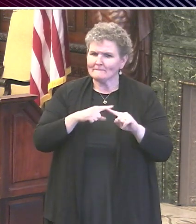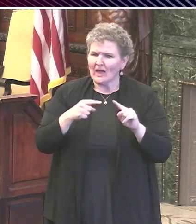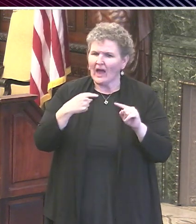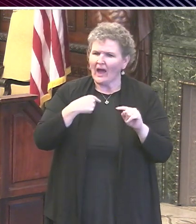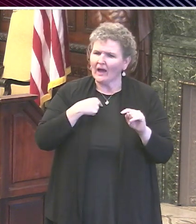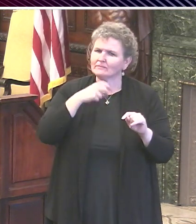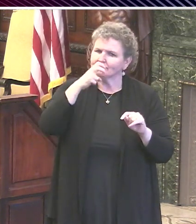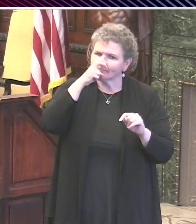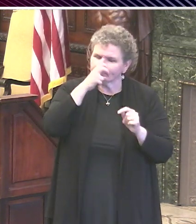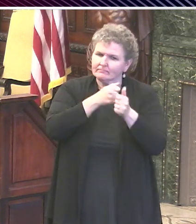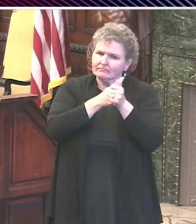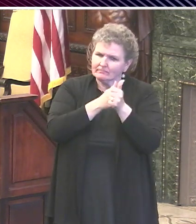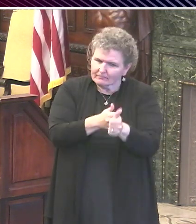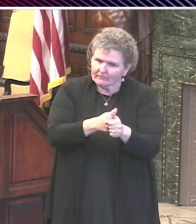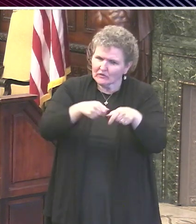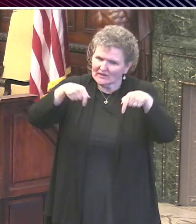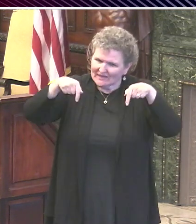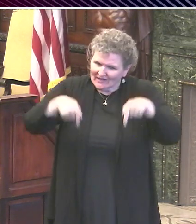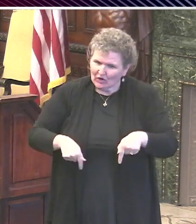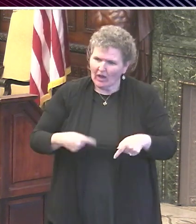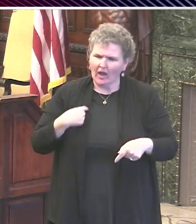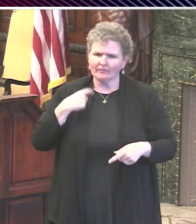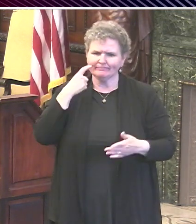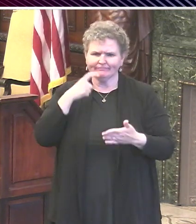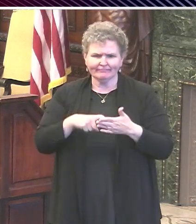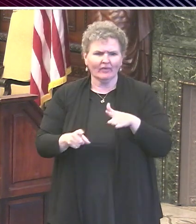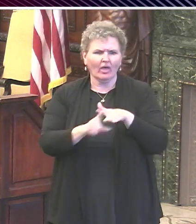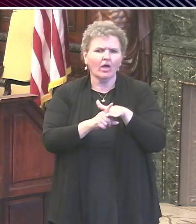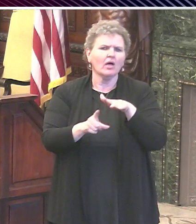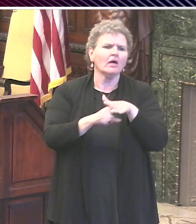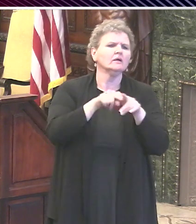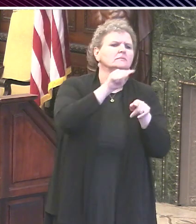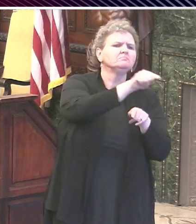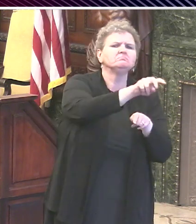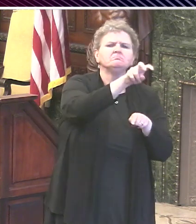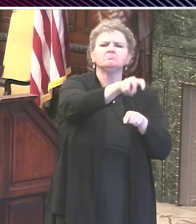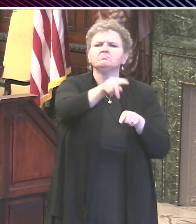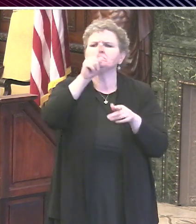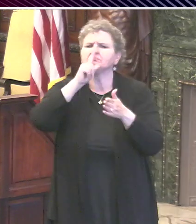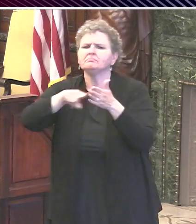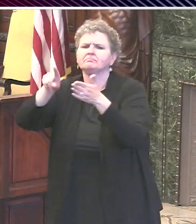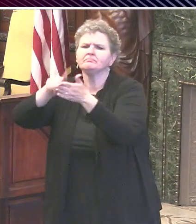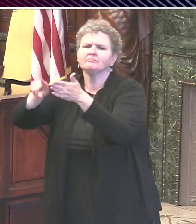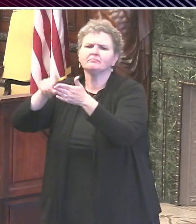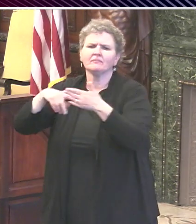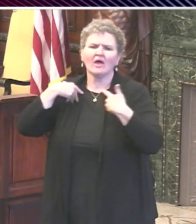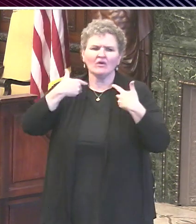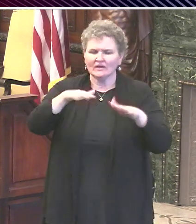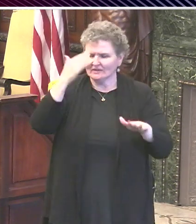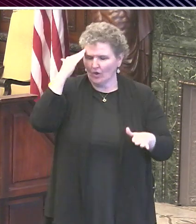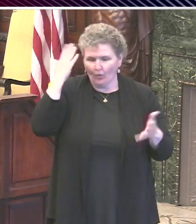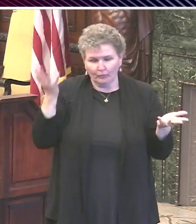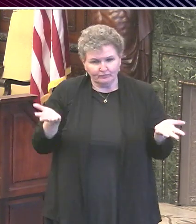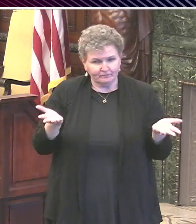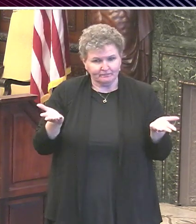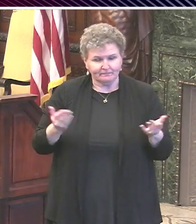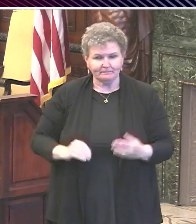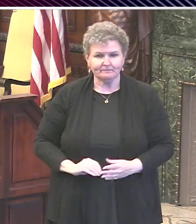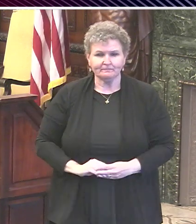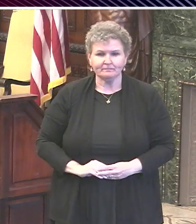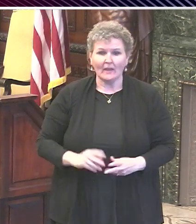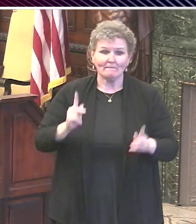we will be doing inspections at this point. We'll be doing inspections proactively, unannounced, as well as in response to